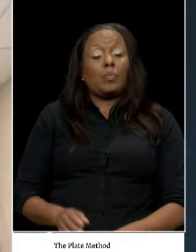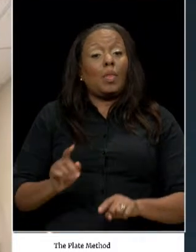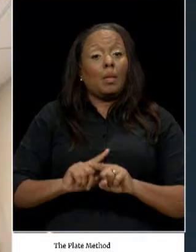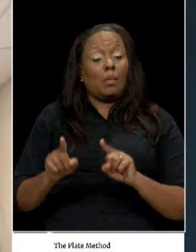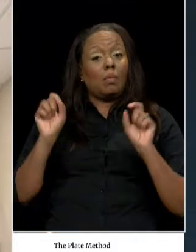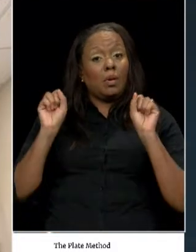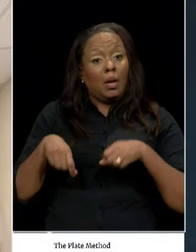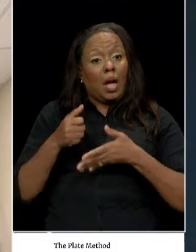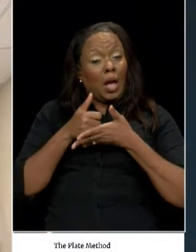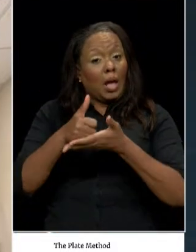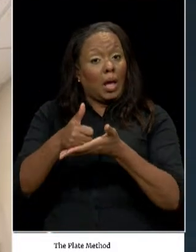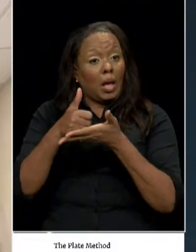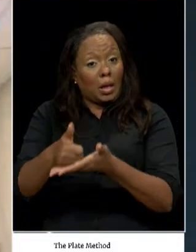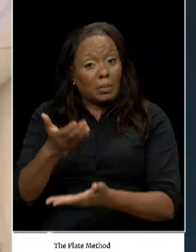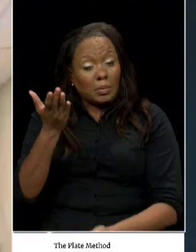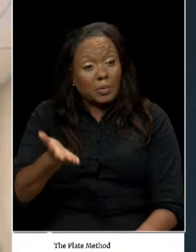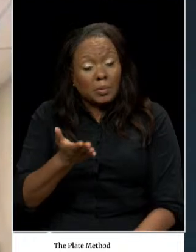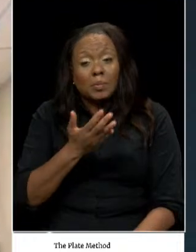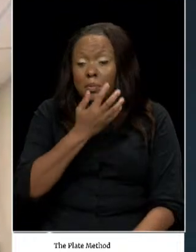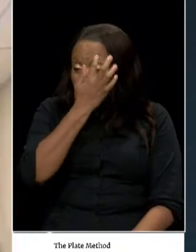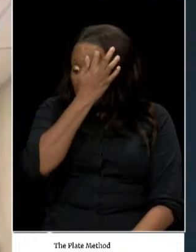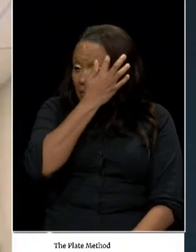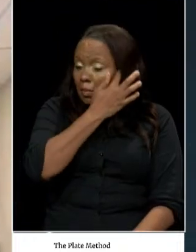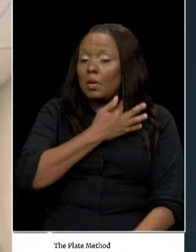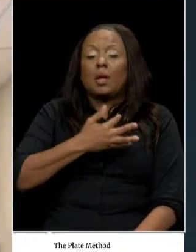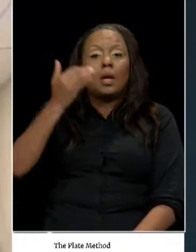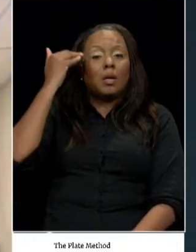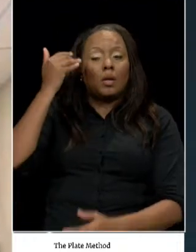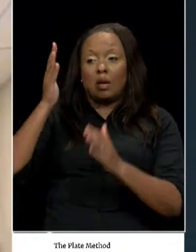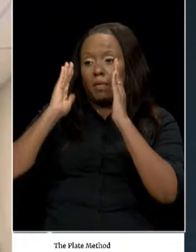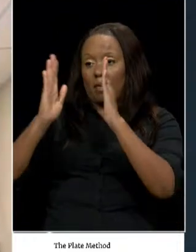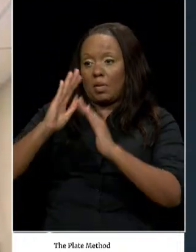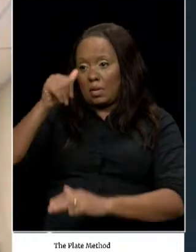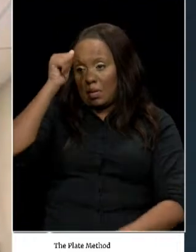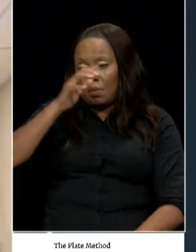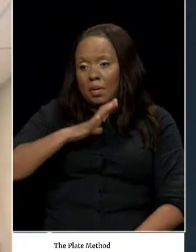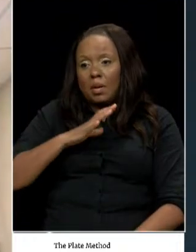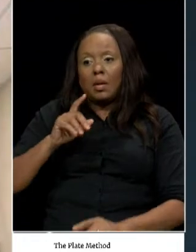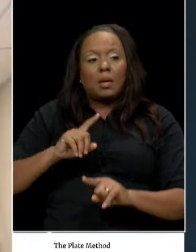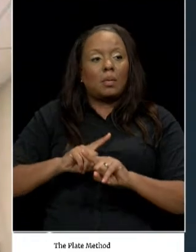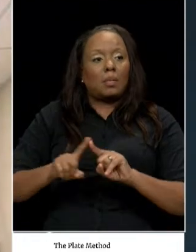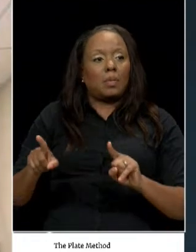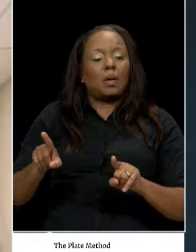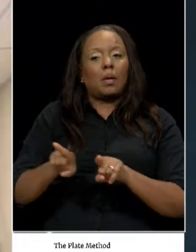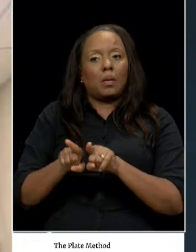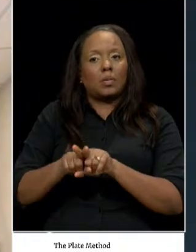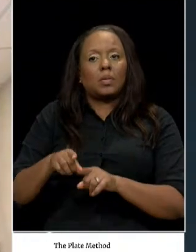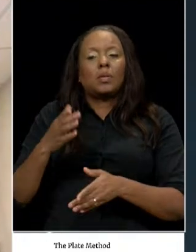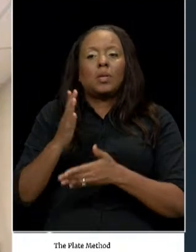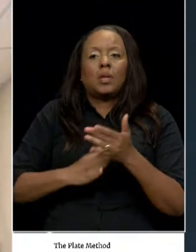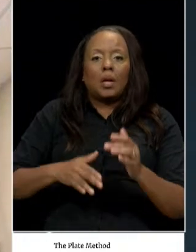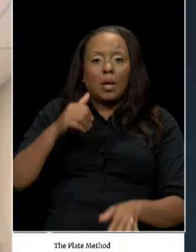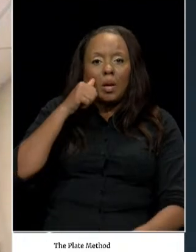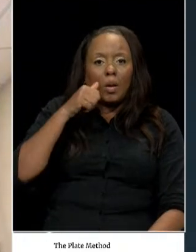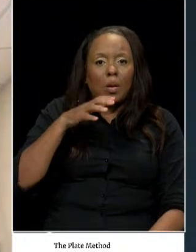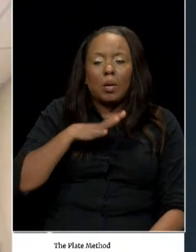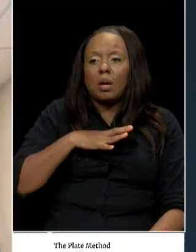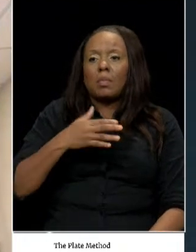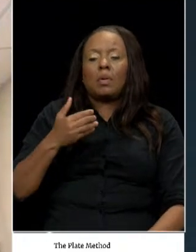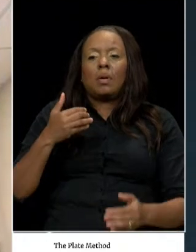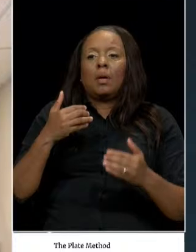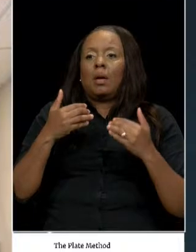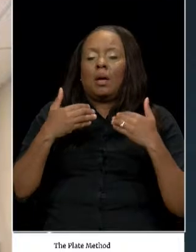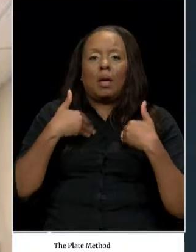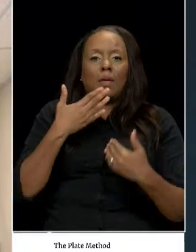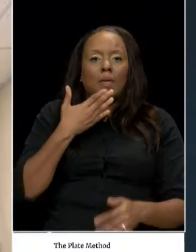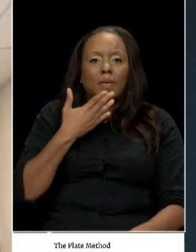can do to help them. And I know we're focusing on men, but actually women do have a lot of sexual dysfunction as a result of uncontrolled diabetes as well.